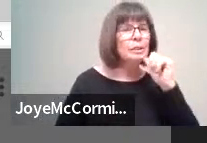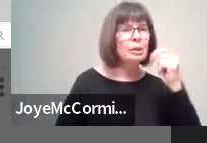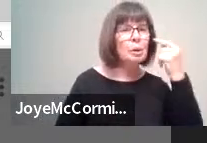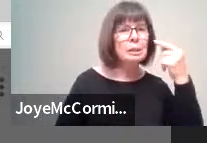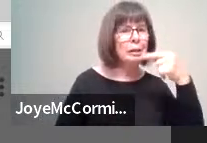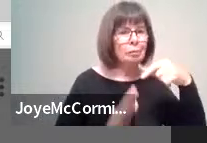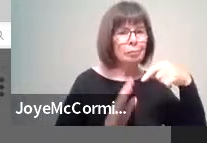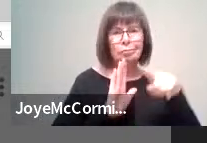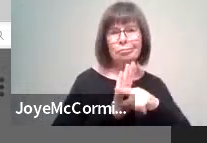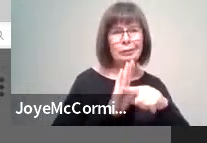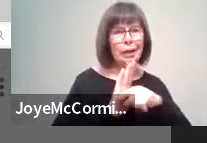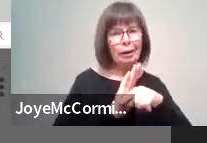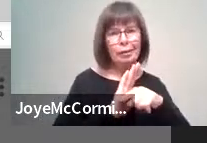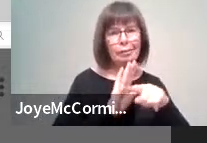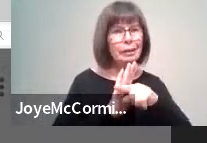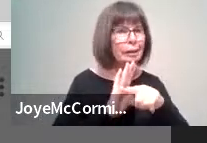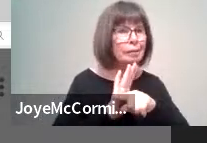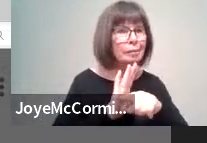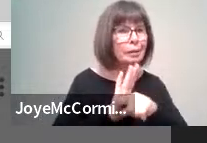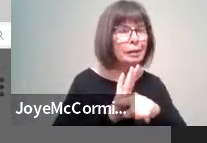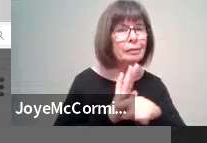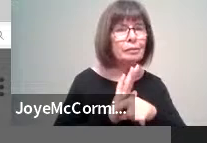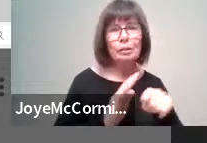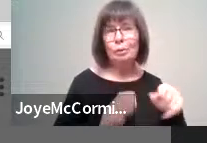you know, to getting